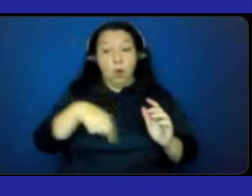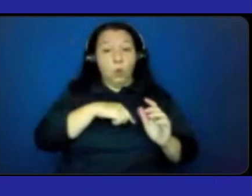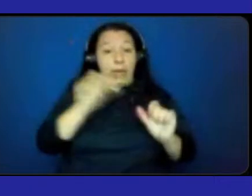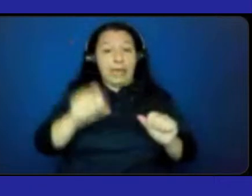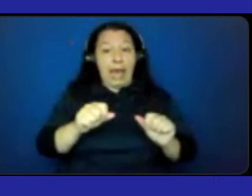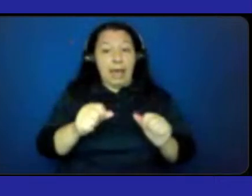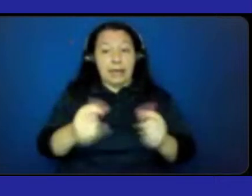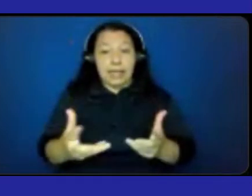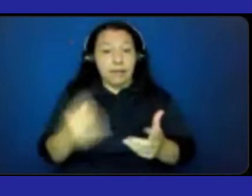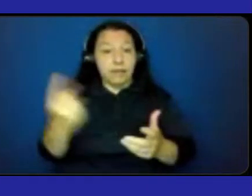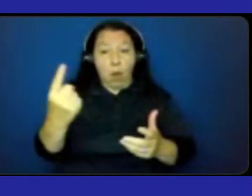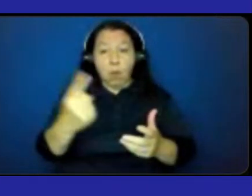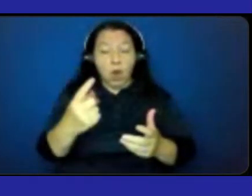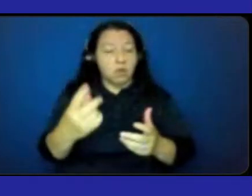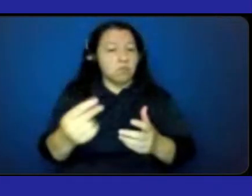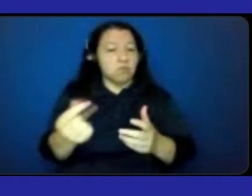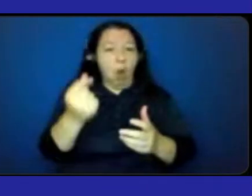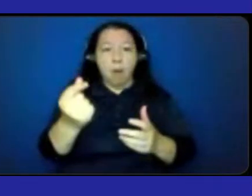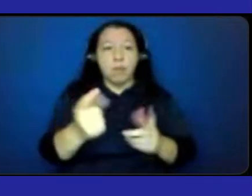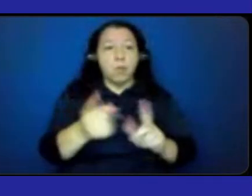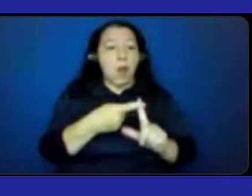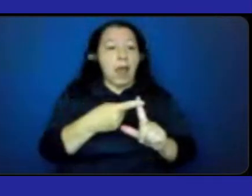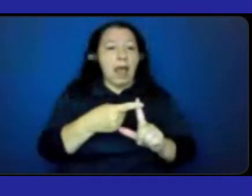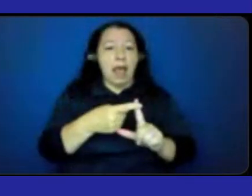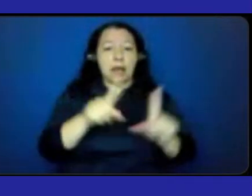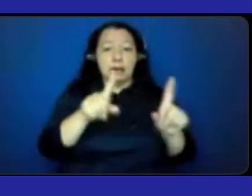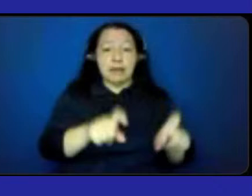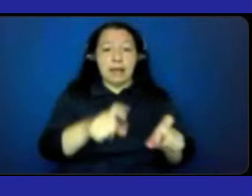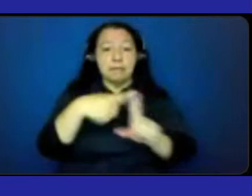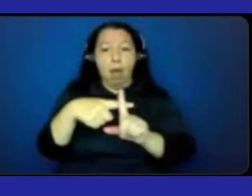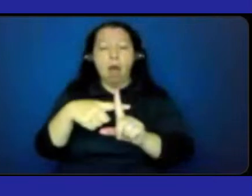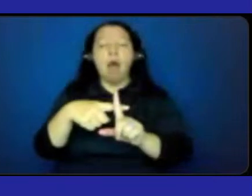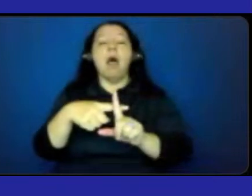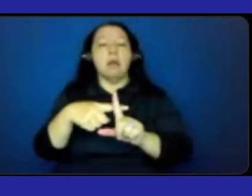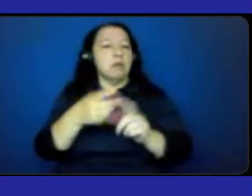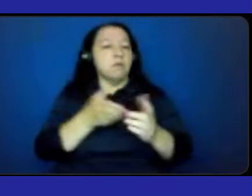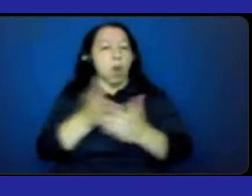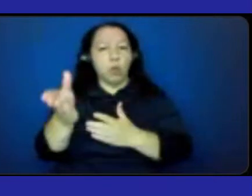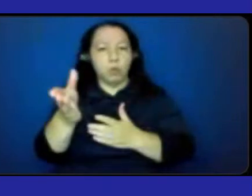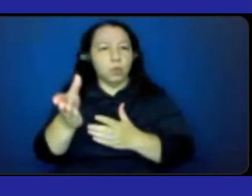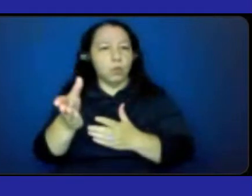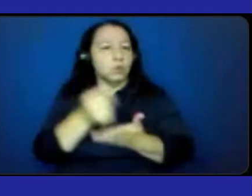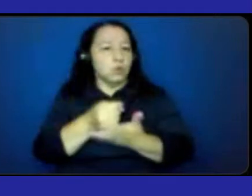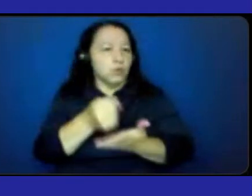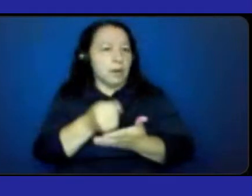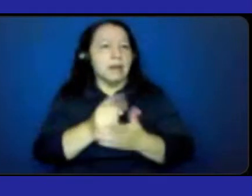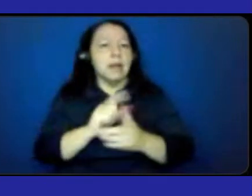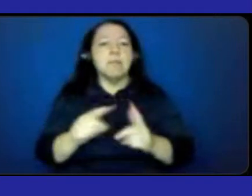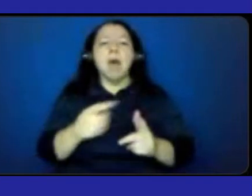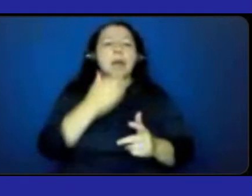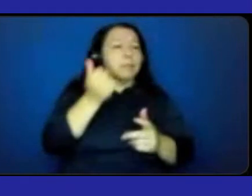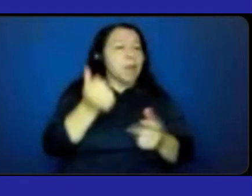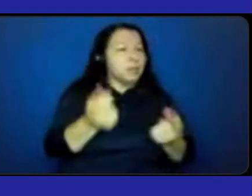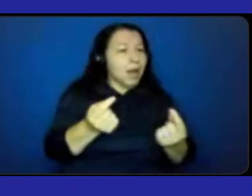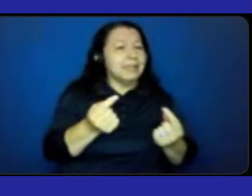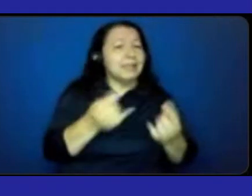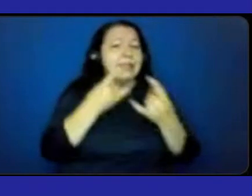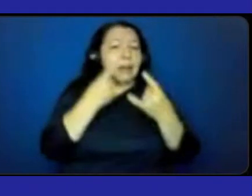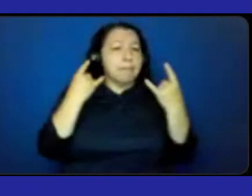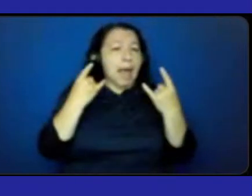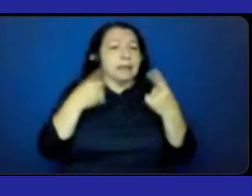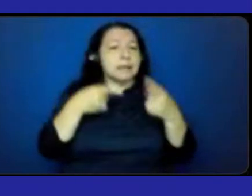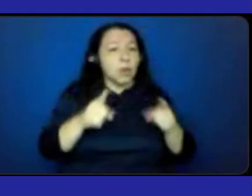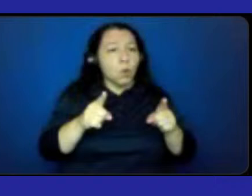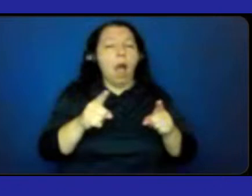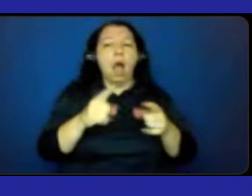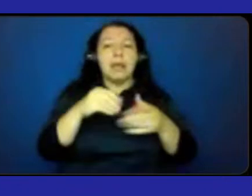positive right through. But those preventive measures, right, those best practices, masking up indoors, all of those, absolutely. That